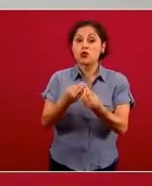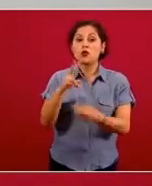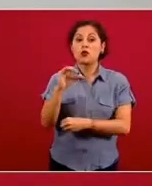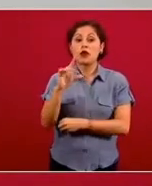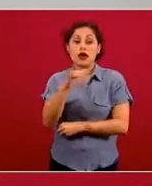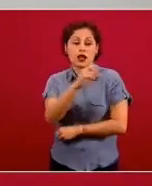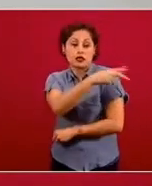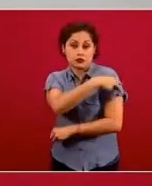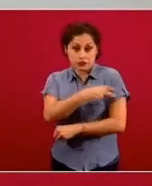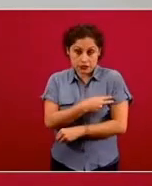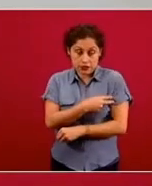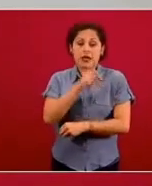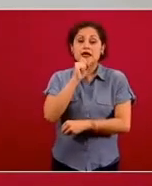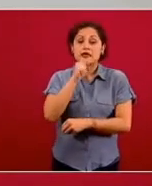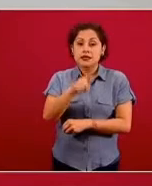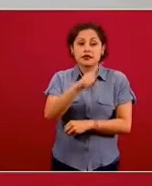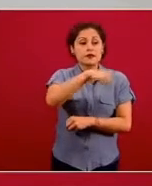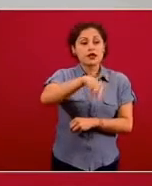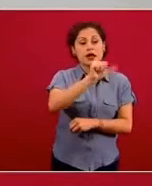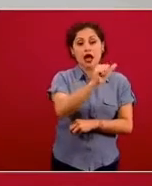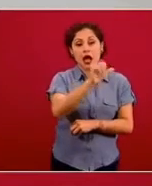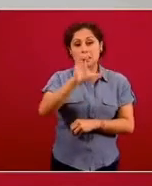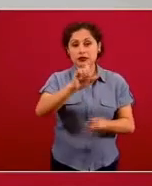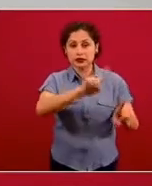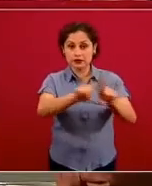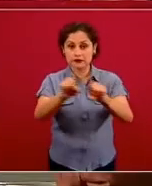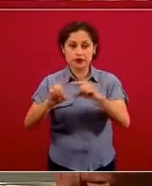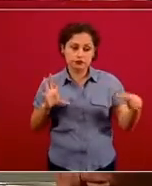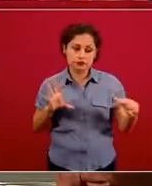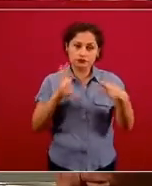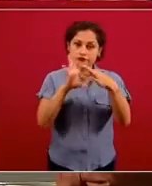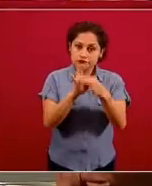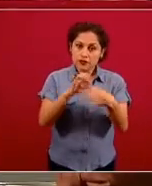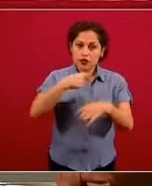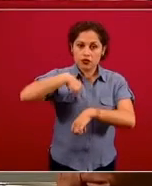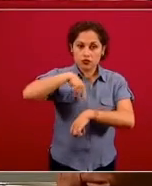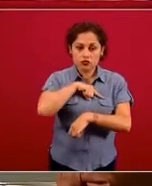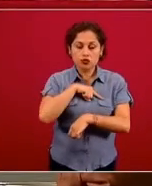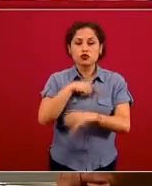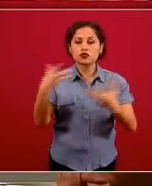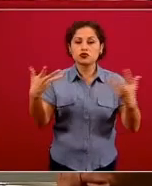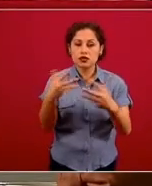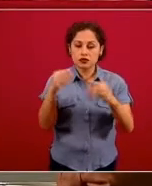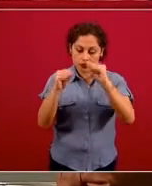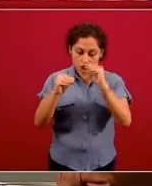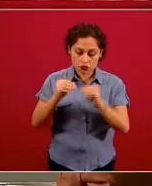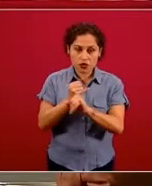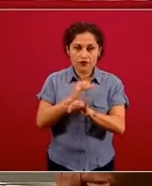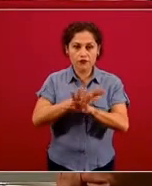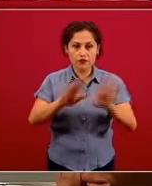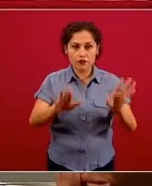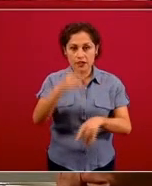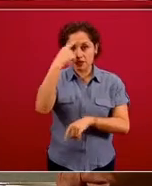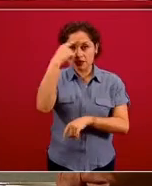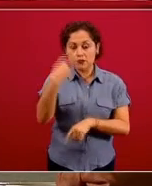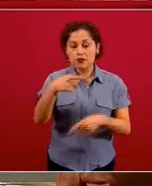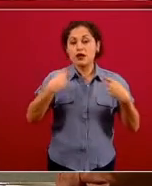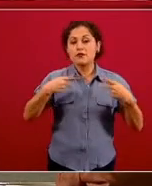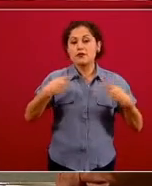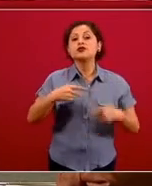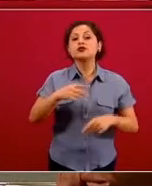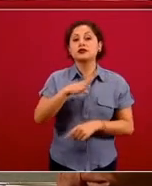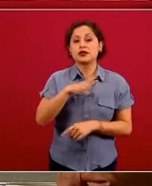information. Now, this is for spokespeople and people from civil associations. These people are